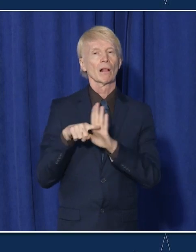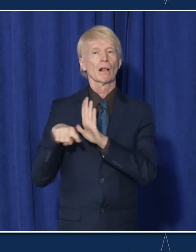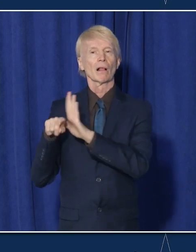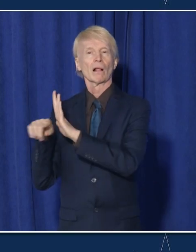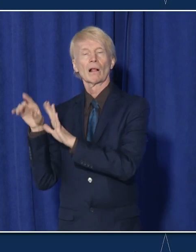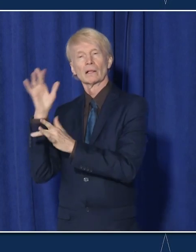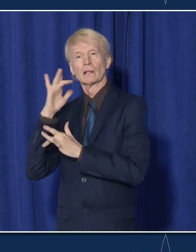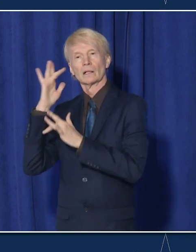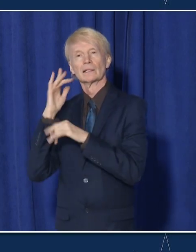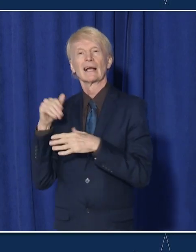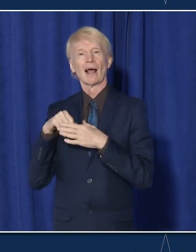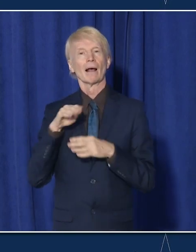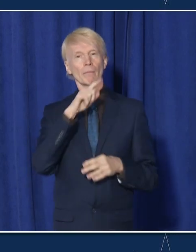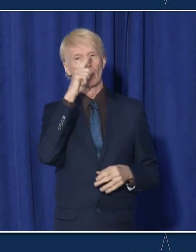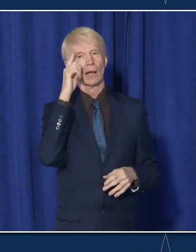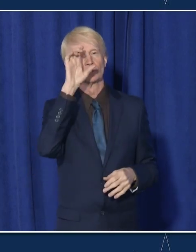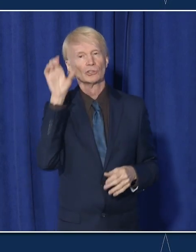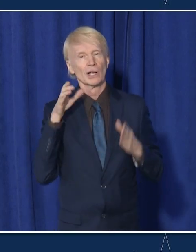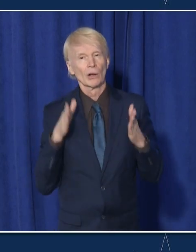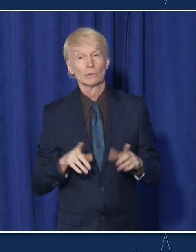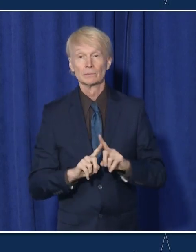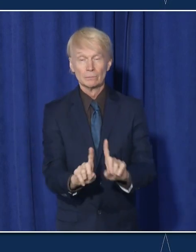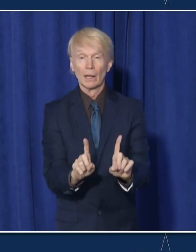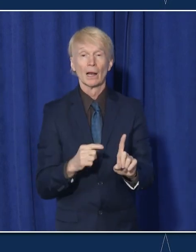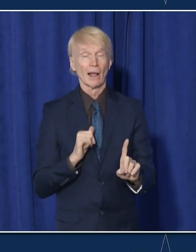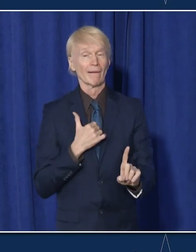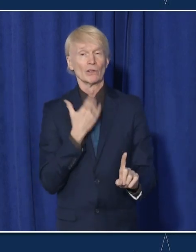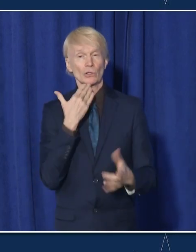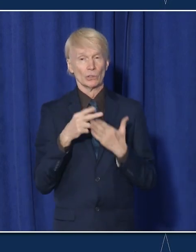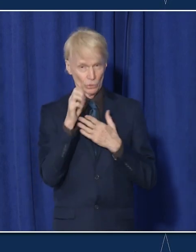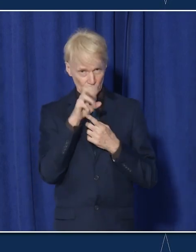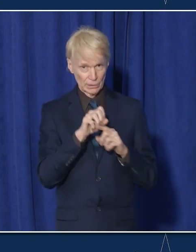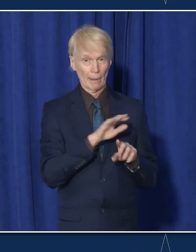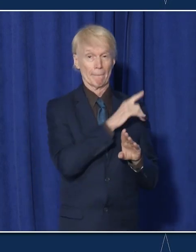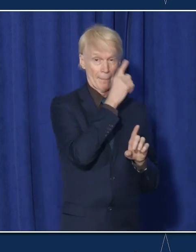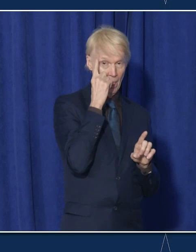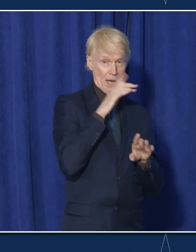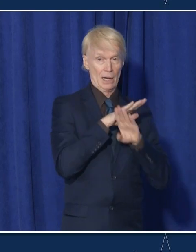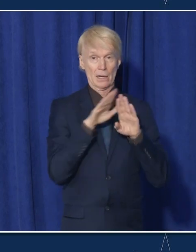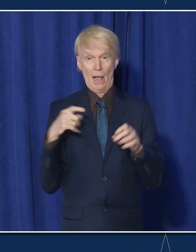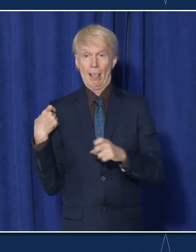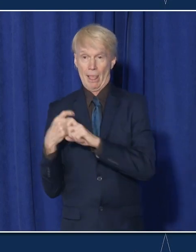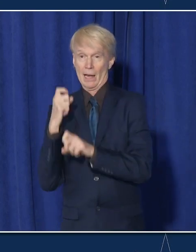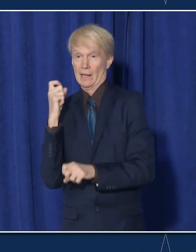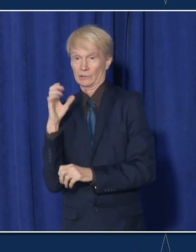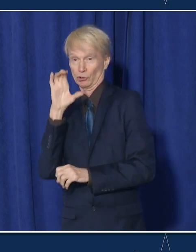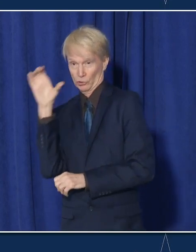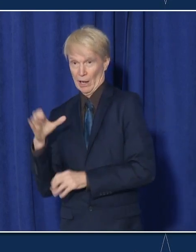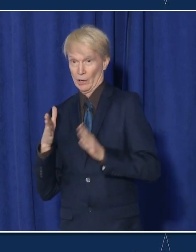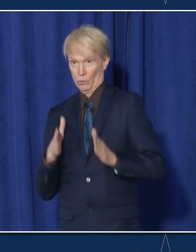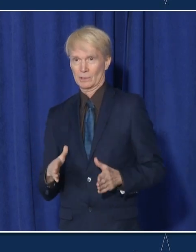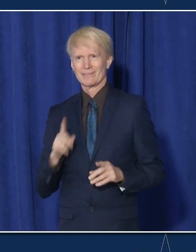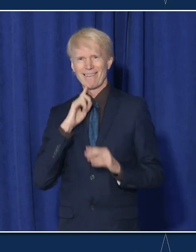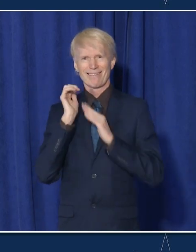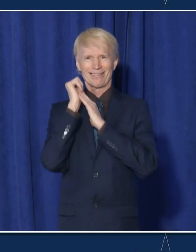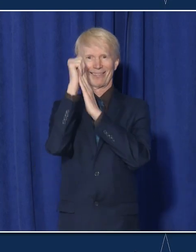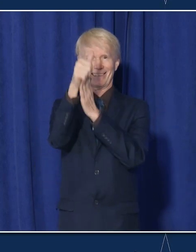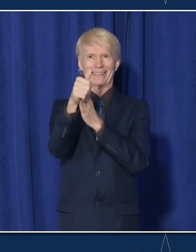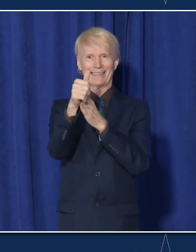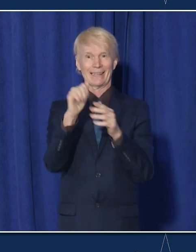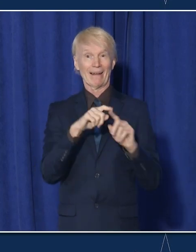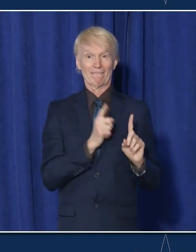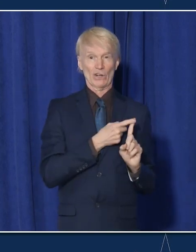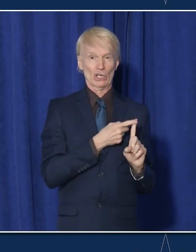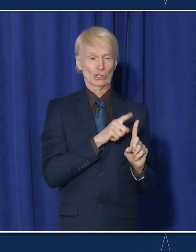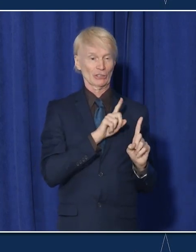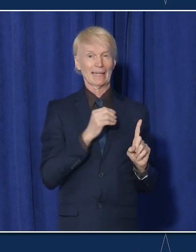Black Chicagoans. However, on the good news front, Black non-Latinx Chicagoans are leading in first and